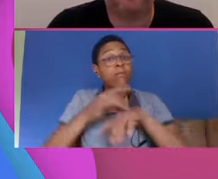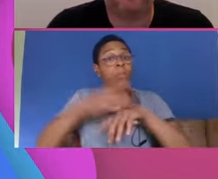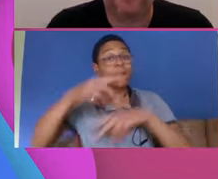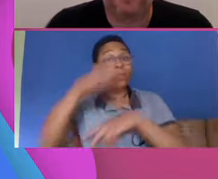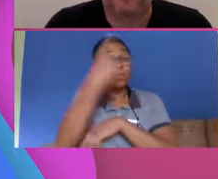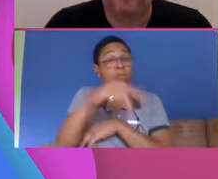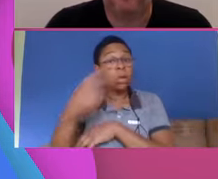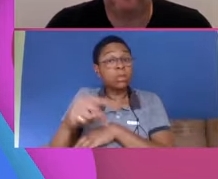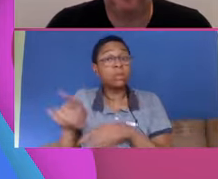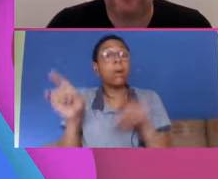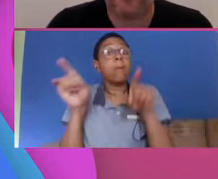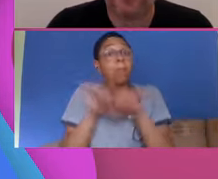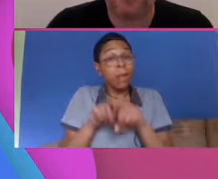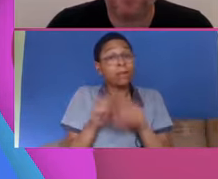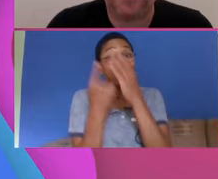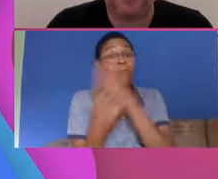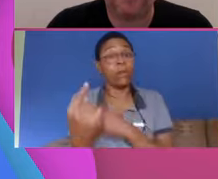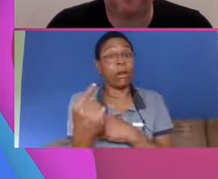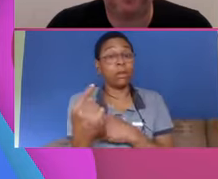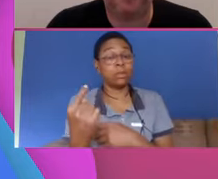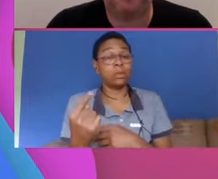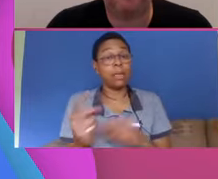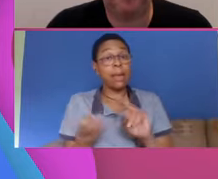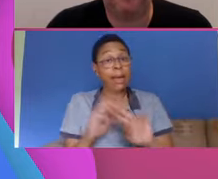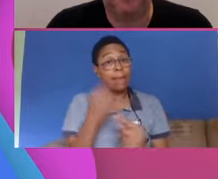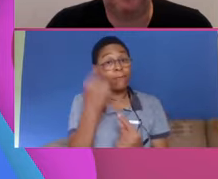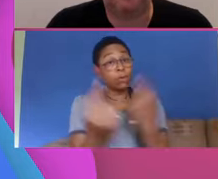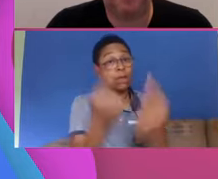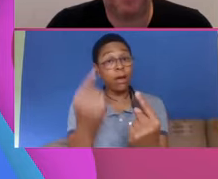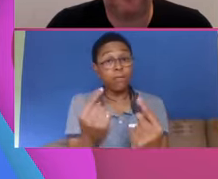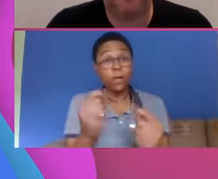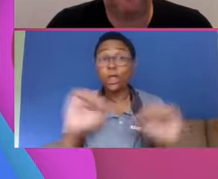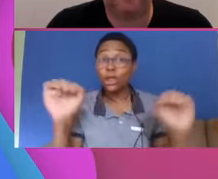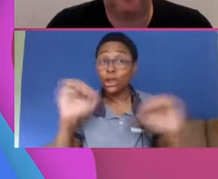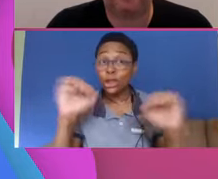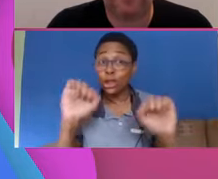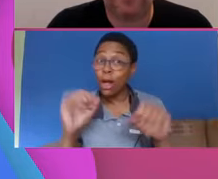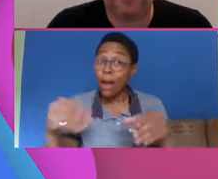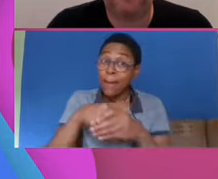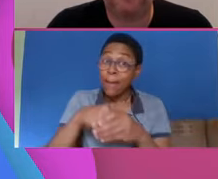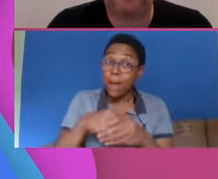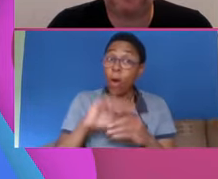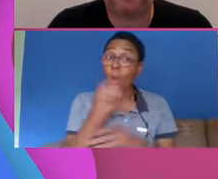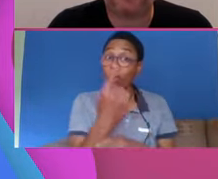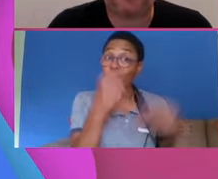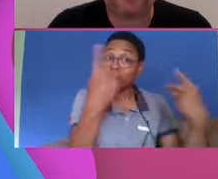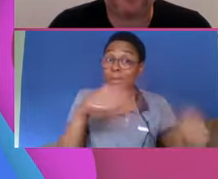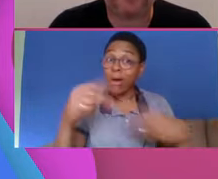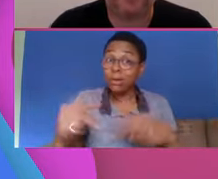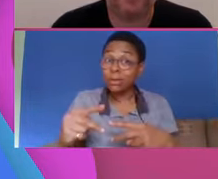freelancers. If you're not already a member, then please join. Together, we're stronger.